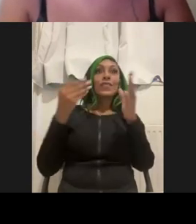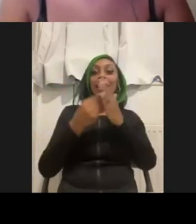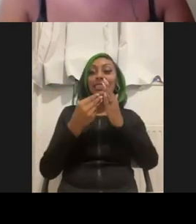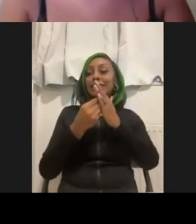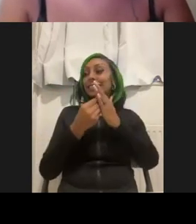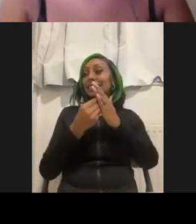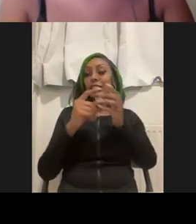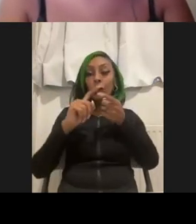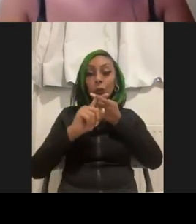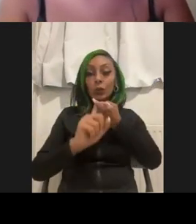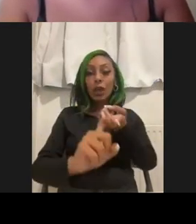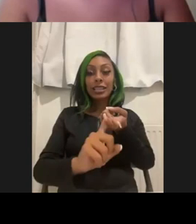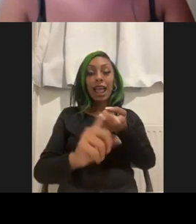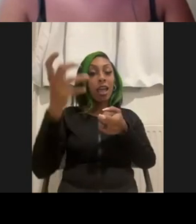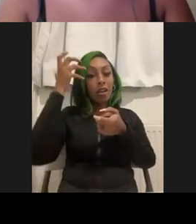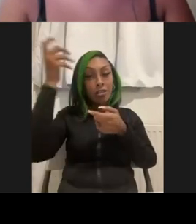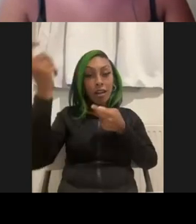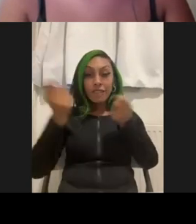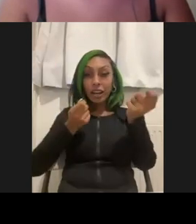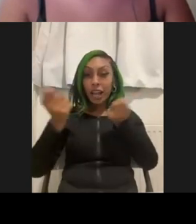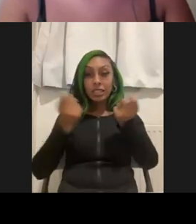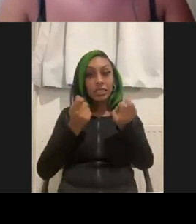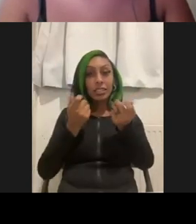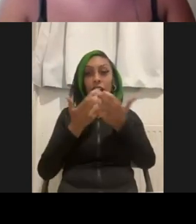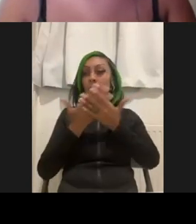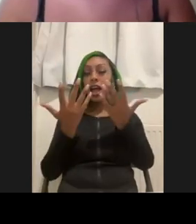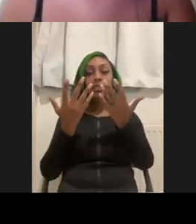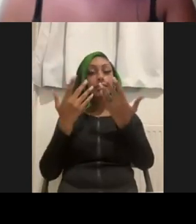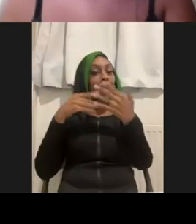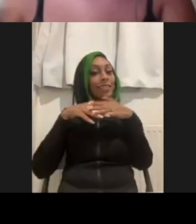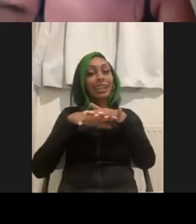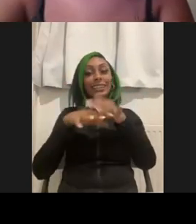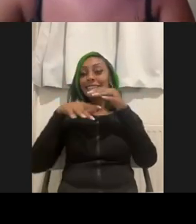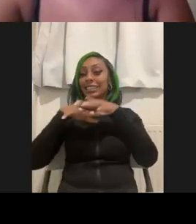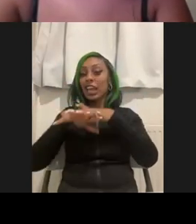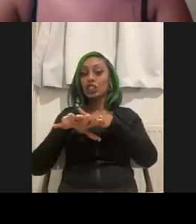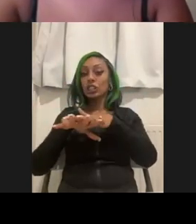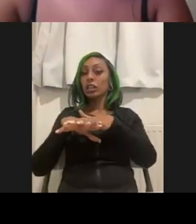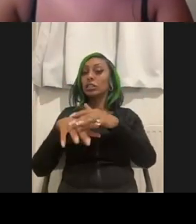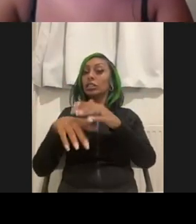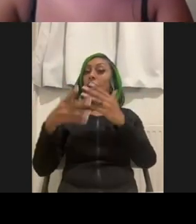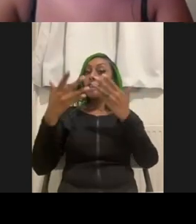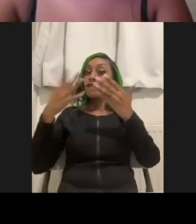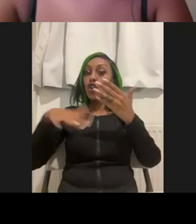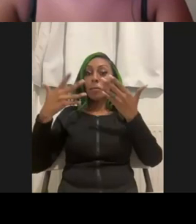sustainability, governance. There's lots of intersections, I think, with what's been shared here today.